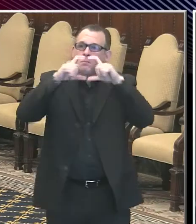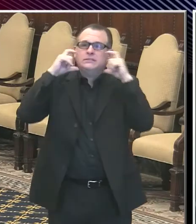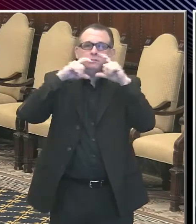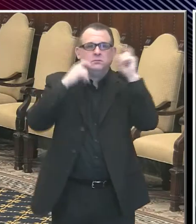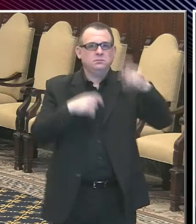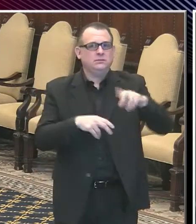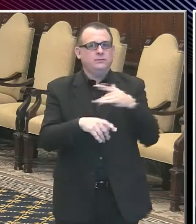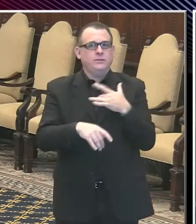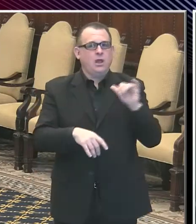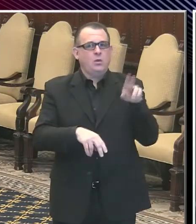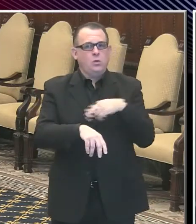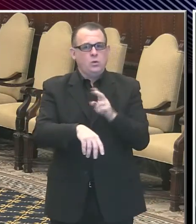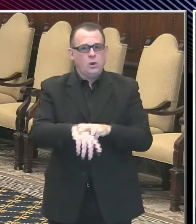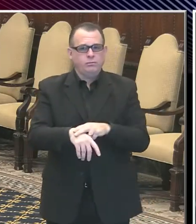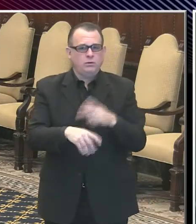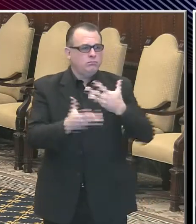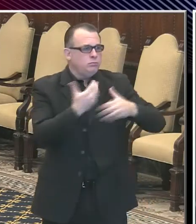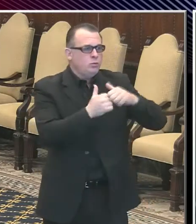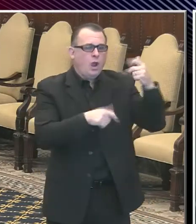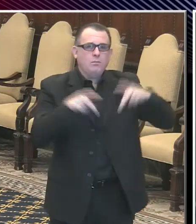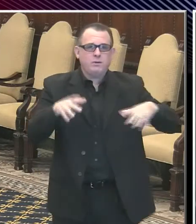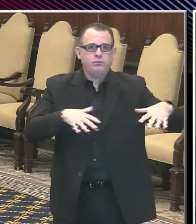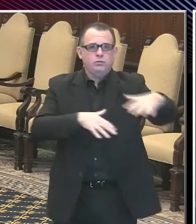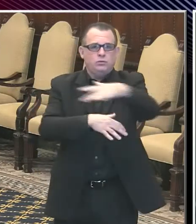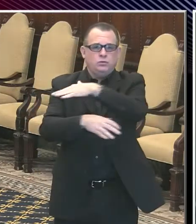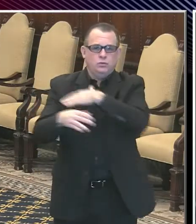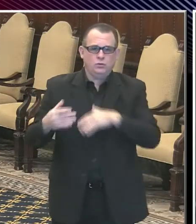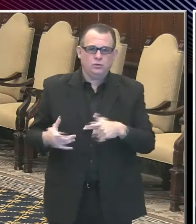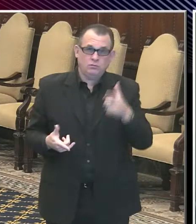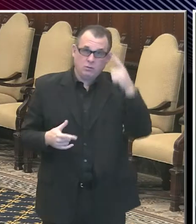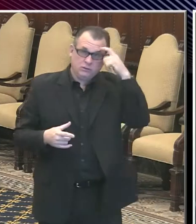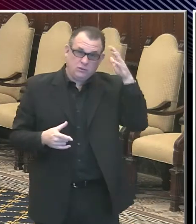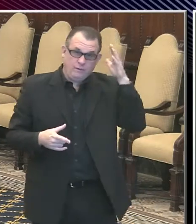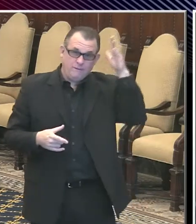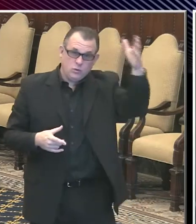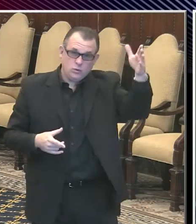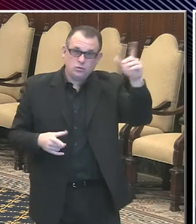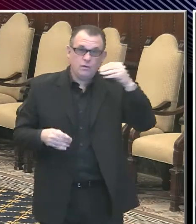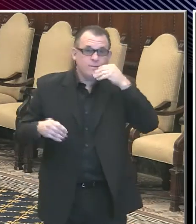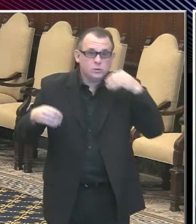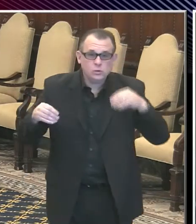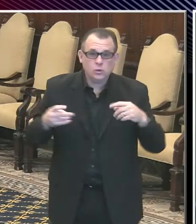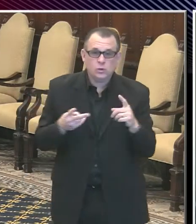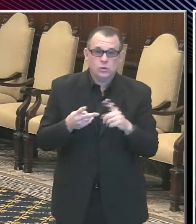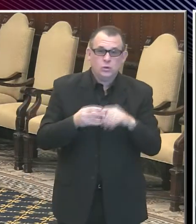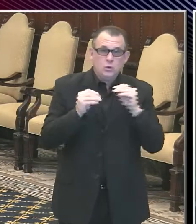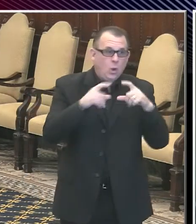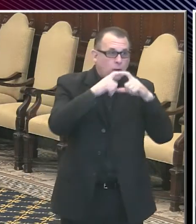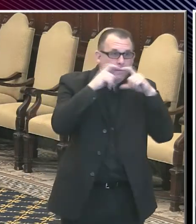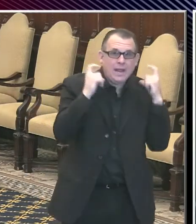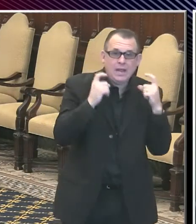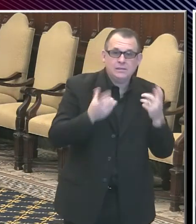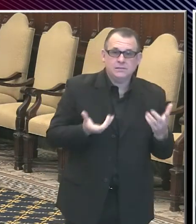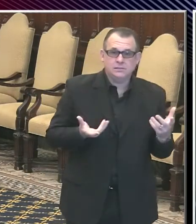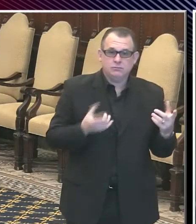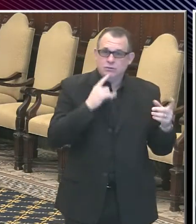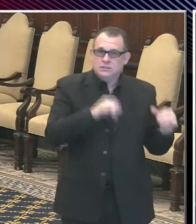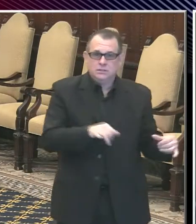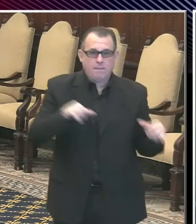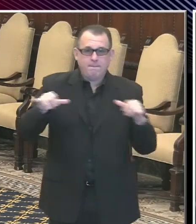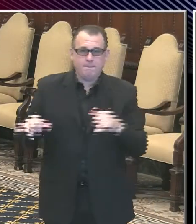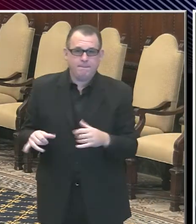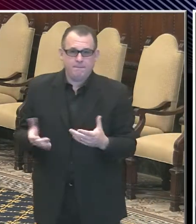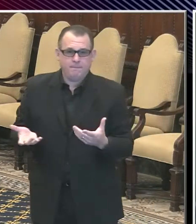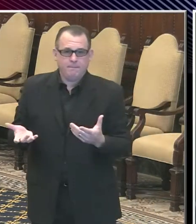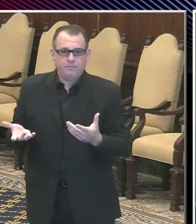we're around other people. In the future, it's going to have to be so that going into a store without wearing a mask is like it is now to go into a store without